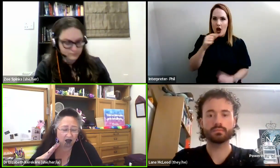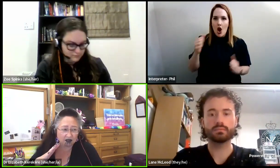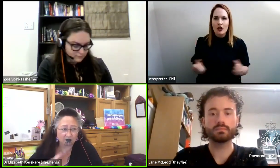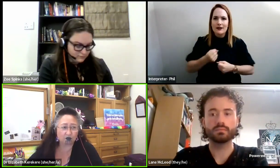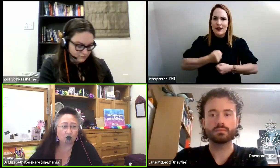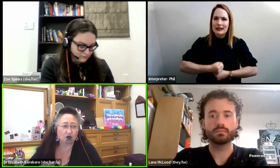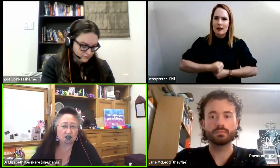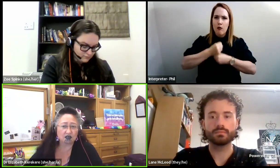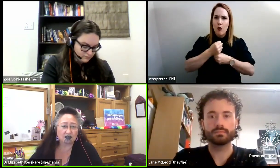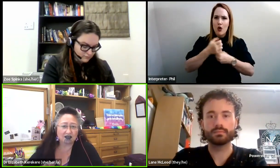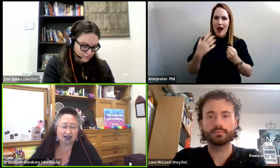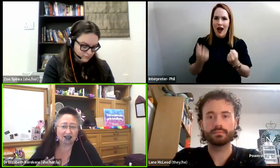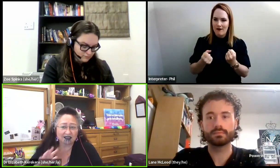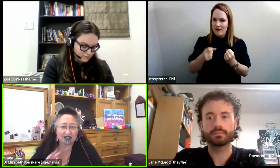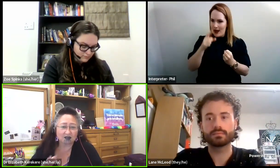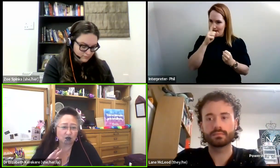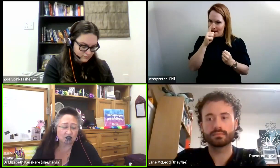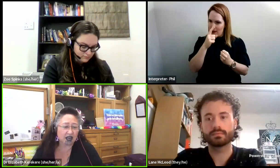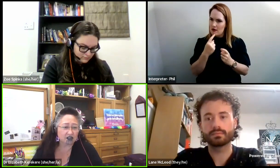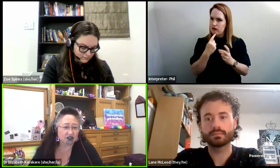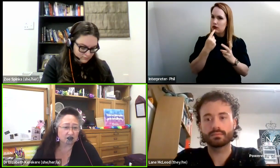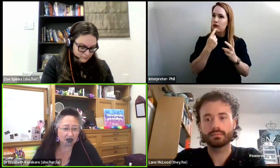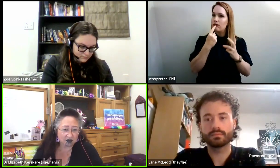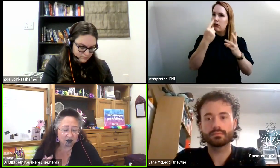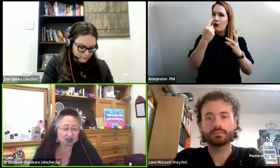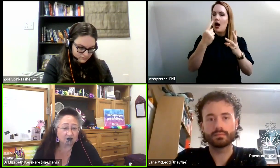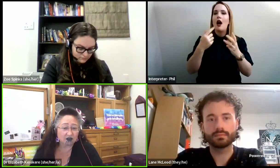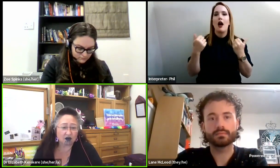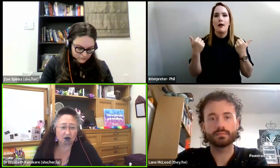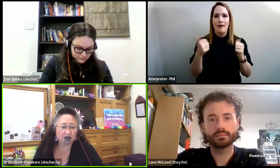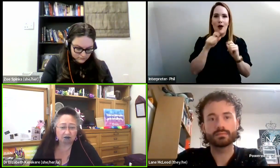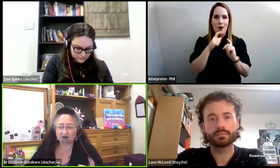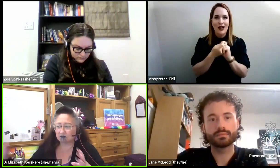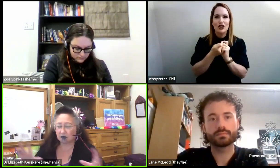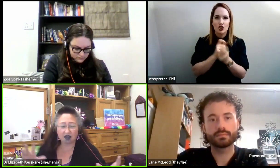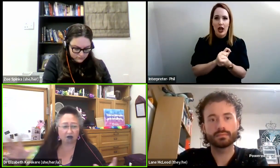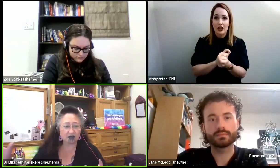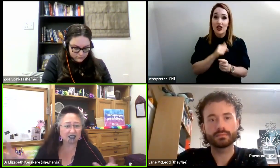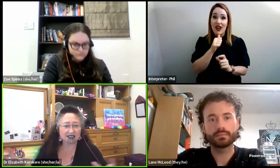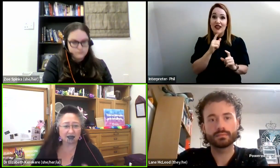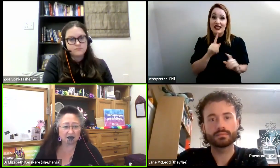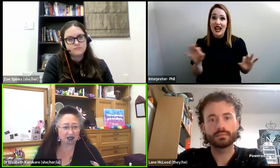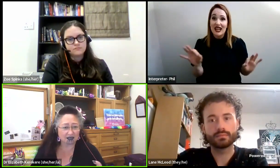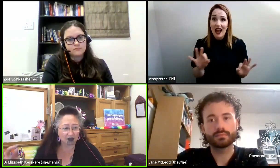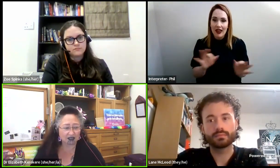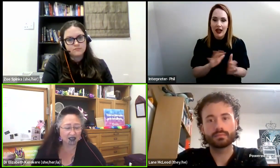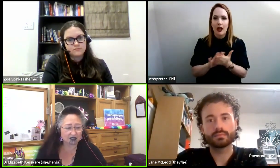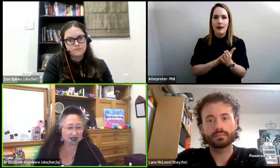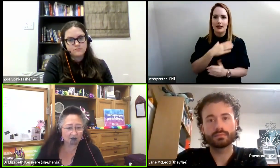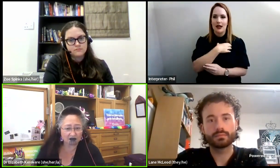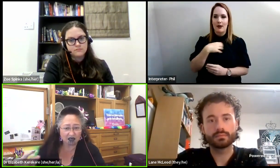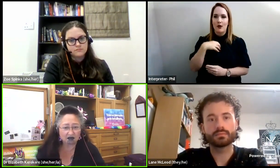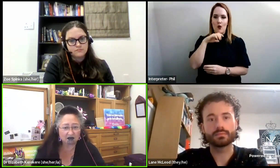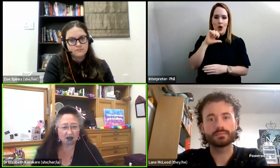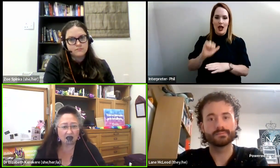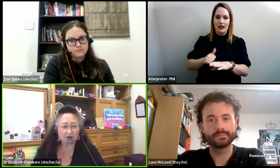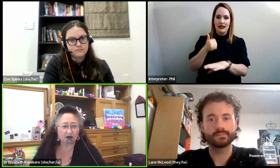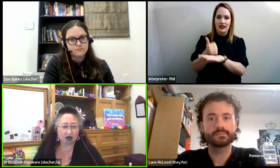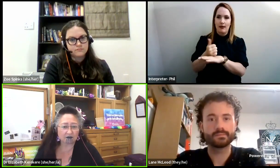of support that these will change. Otherwise, it's very common when government sets up things that you see the same